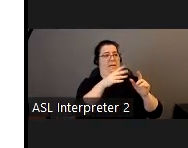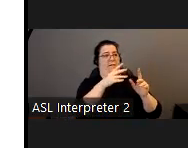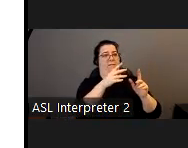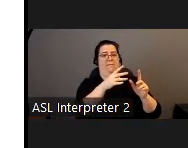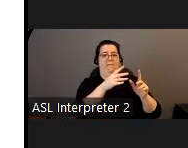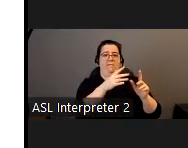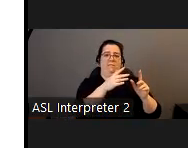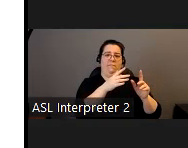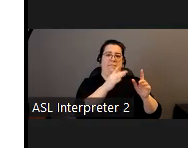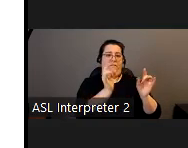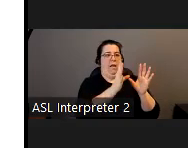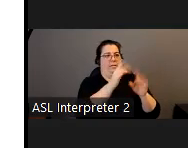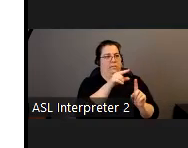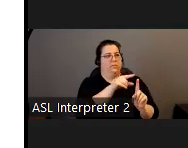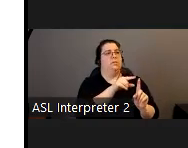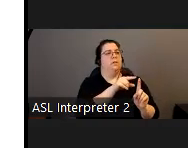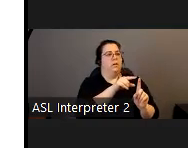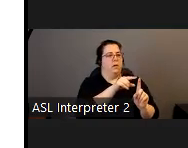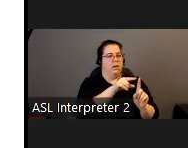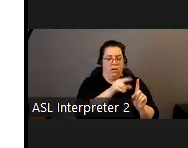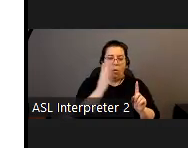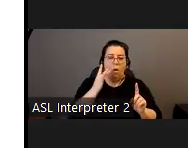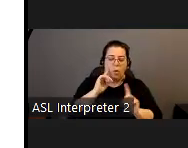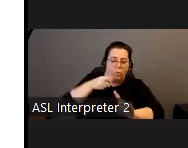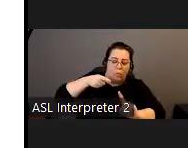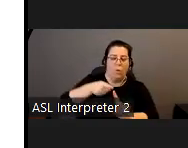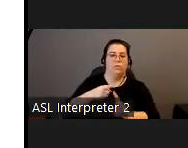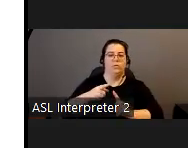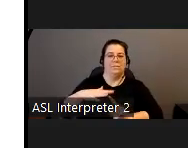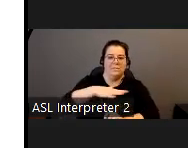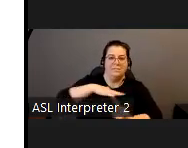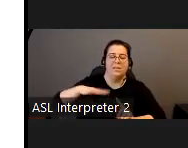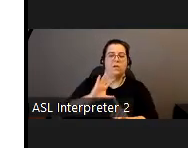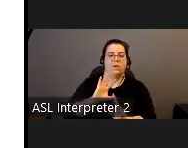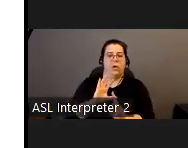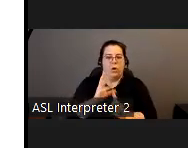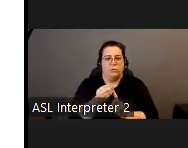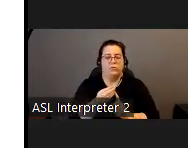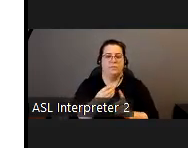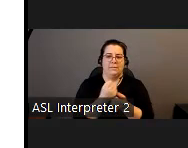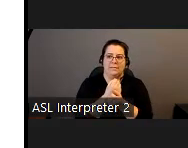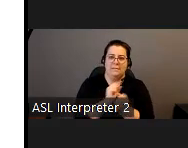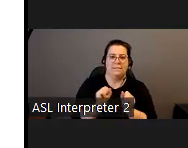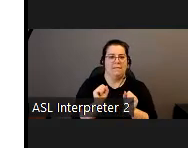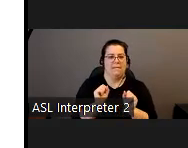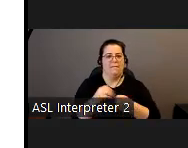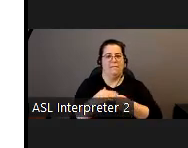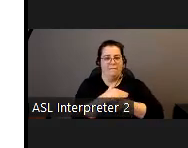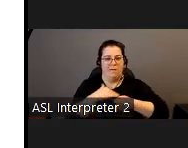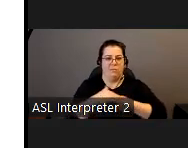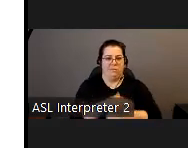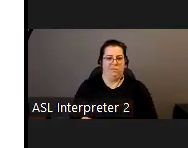to create culturally safe environments, fostering meaningful choice, collaboration, and connection, and